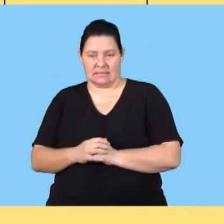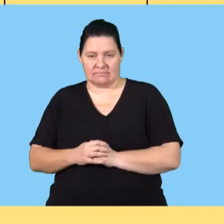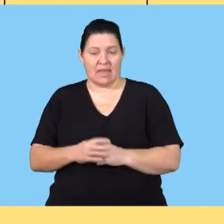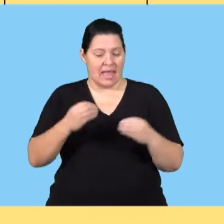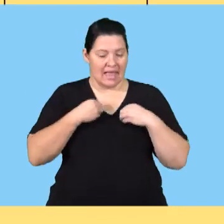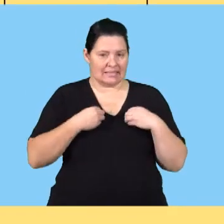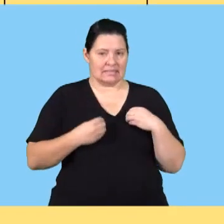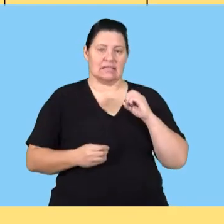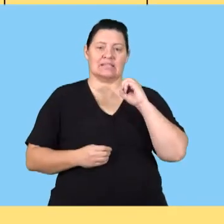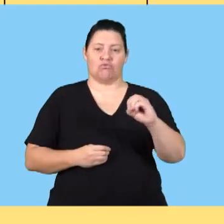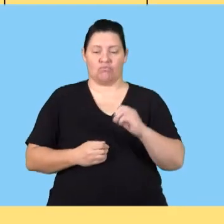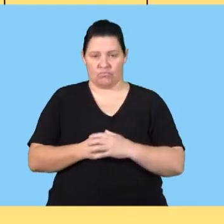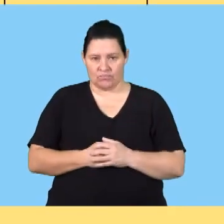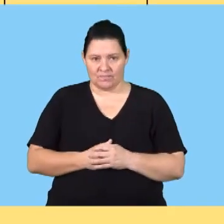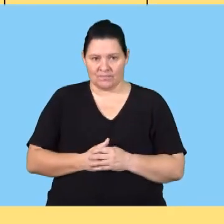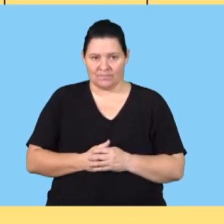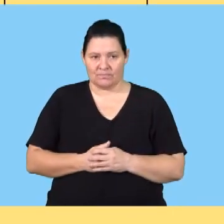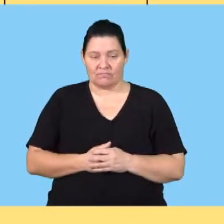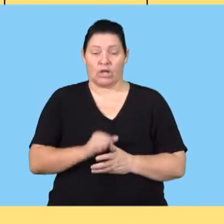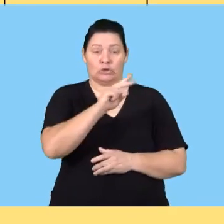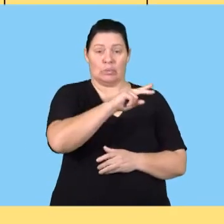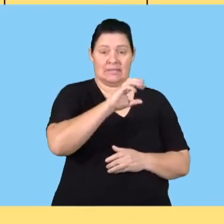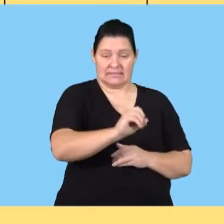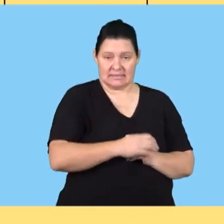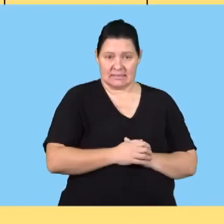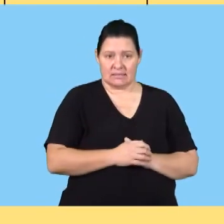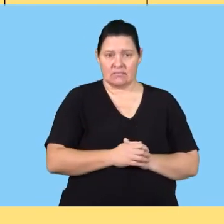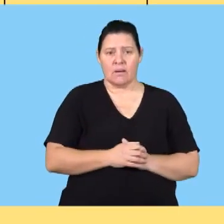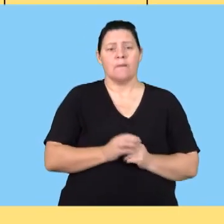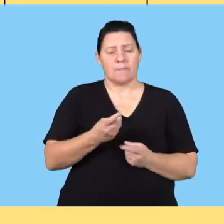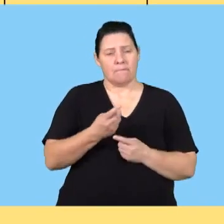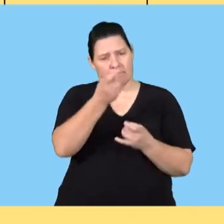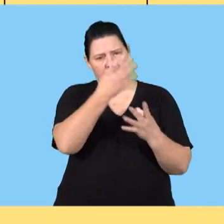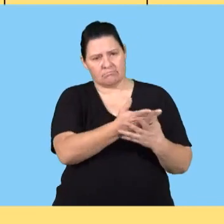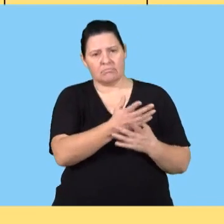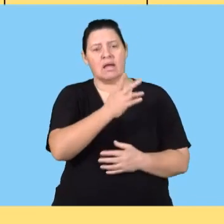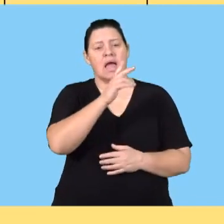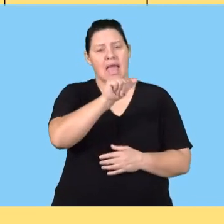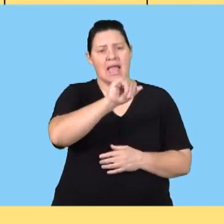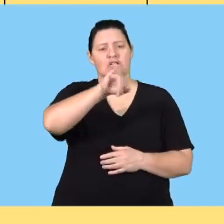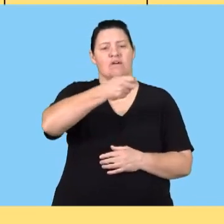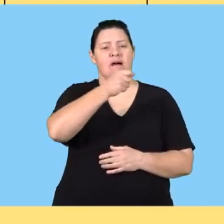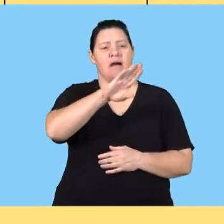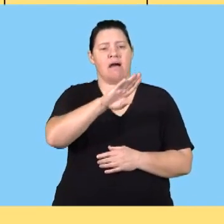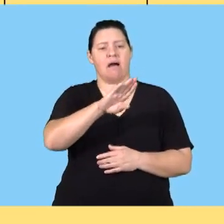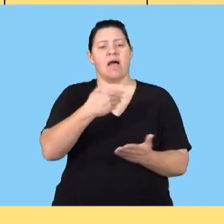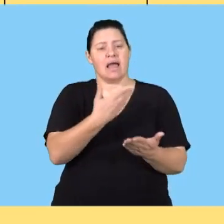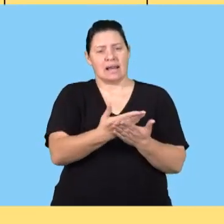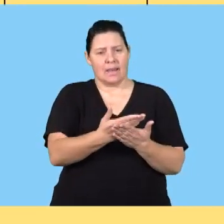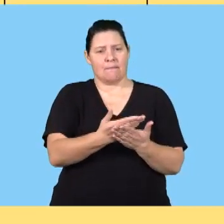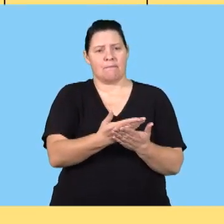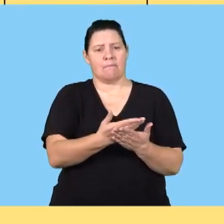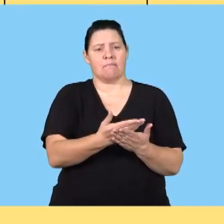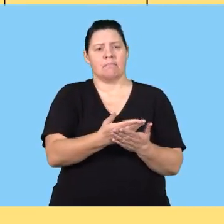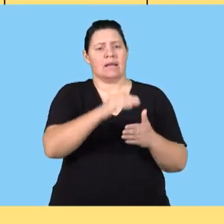1,880. Assets, no effect. The 20th, we issued a debit note to A. Jaffa to claim for trade discount, not